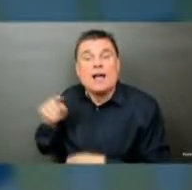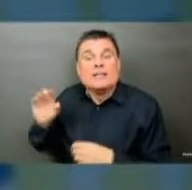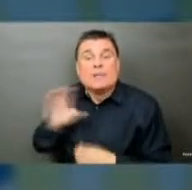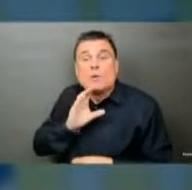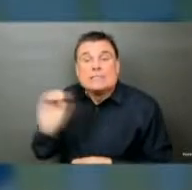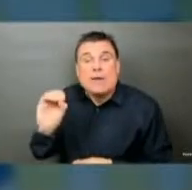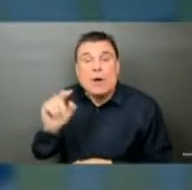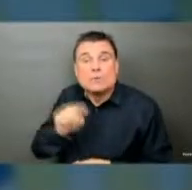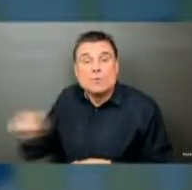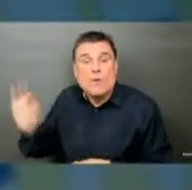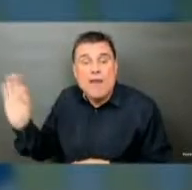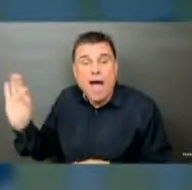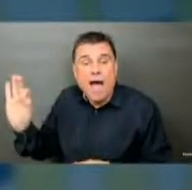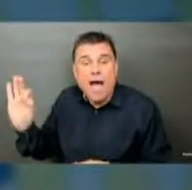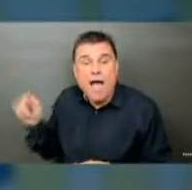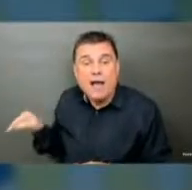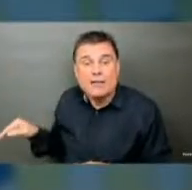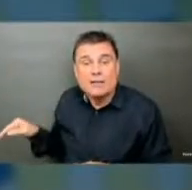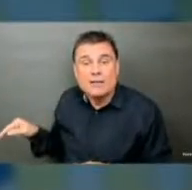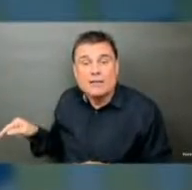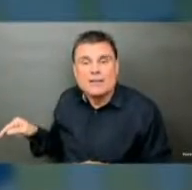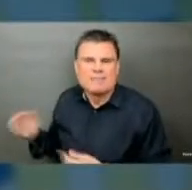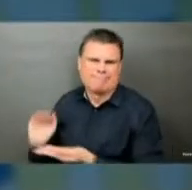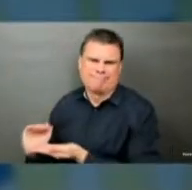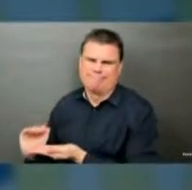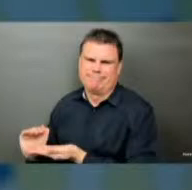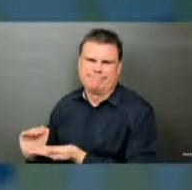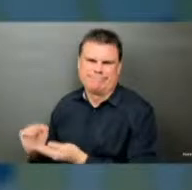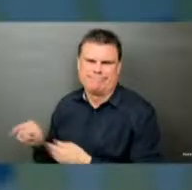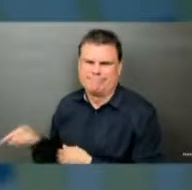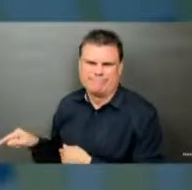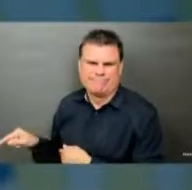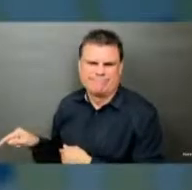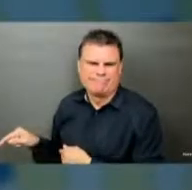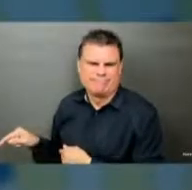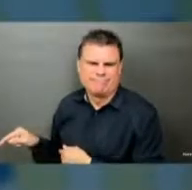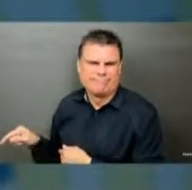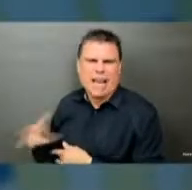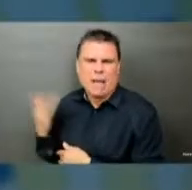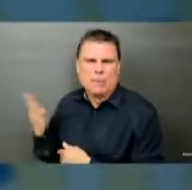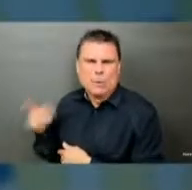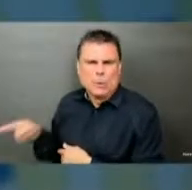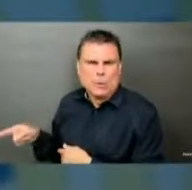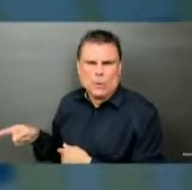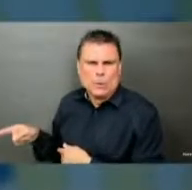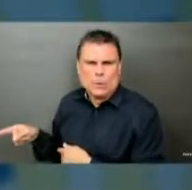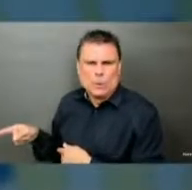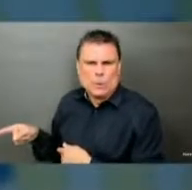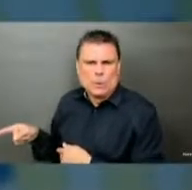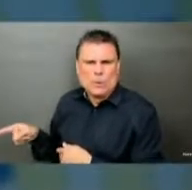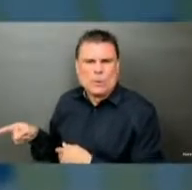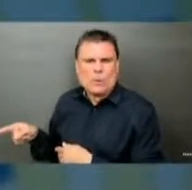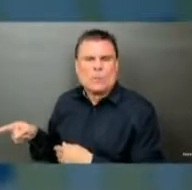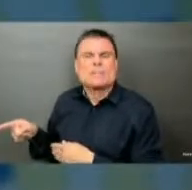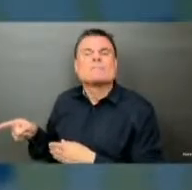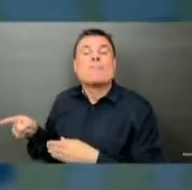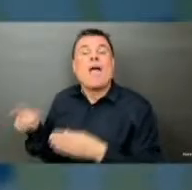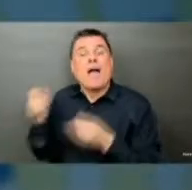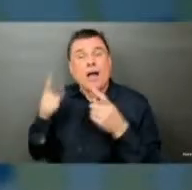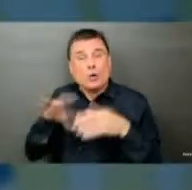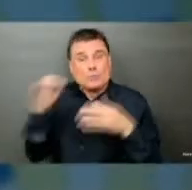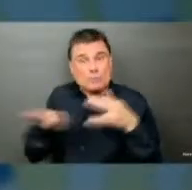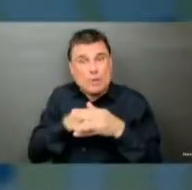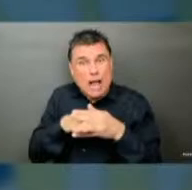was a peak after the winter break where there was transmission, likely related to social events over